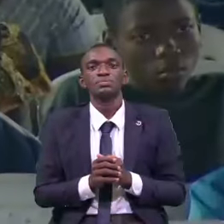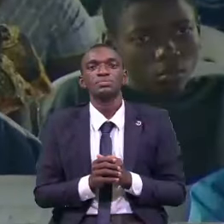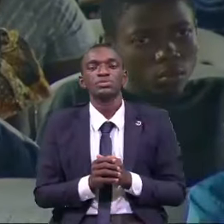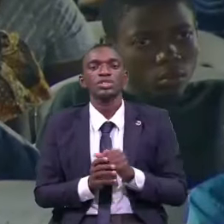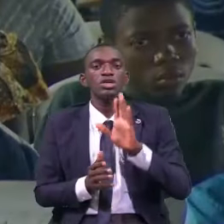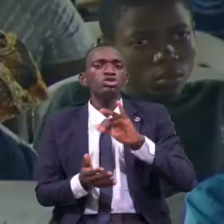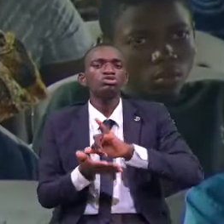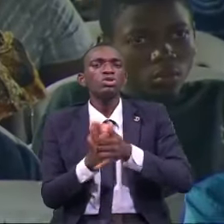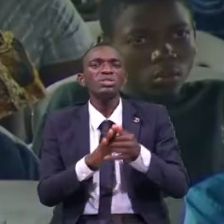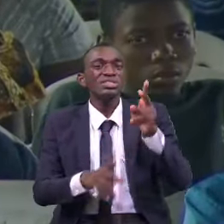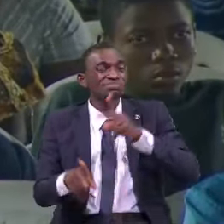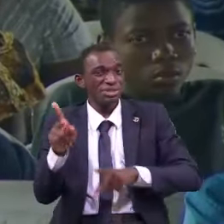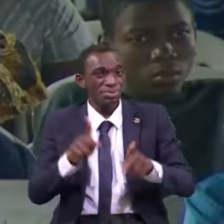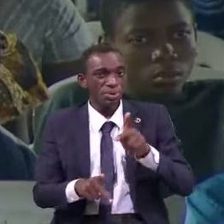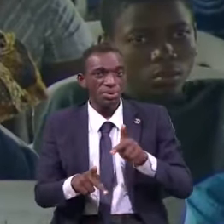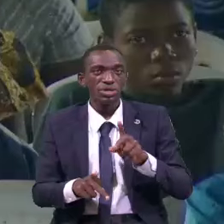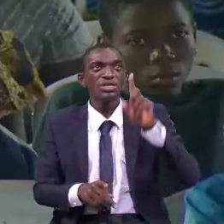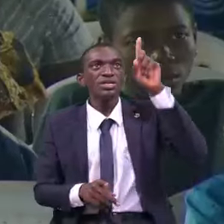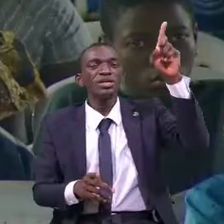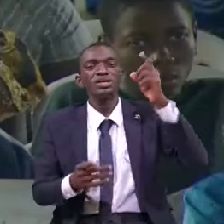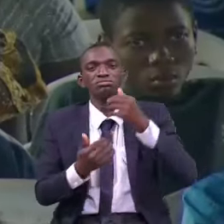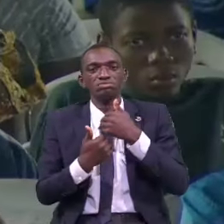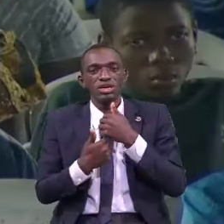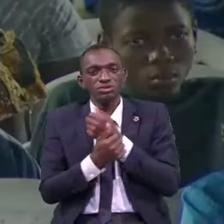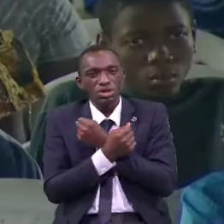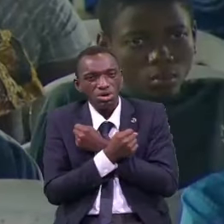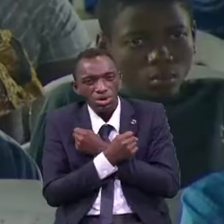Those are the people he has compassion on.